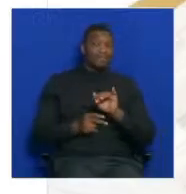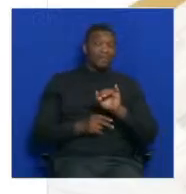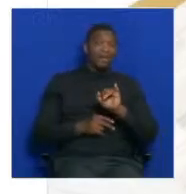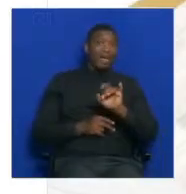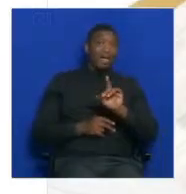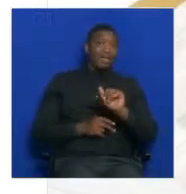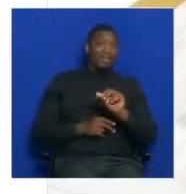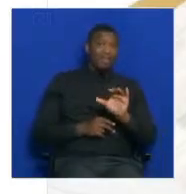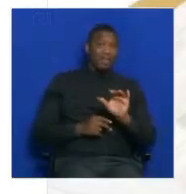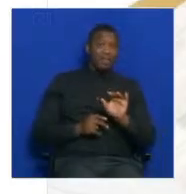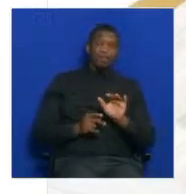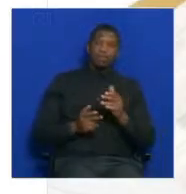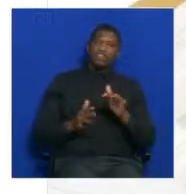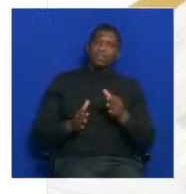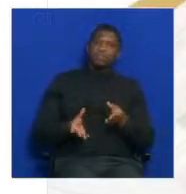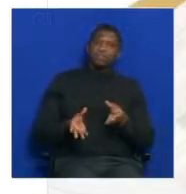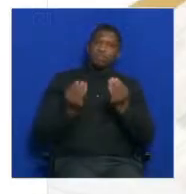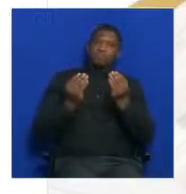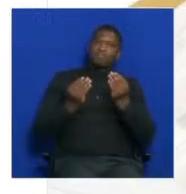Nkabinde.